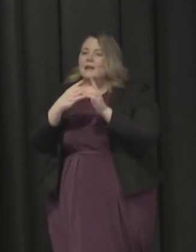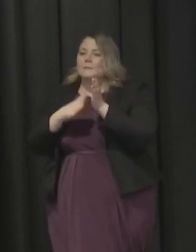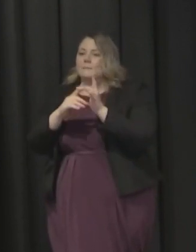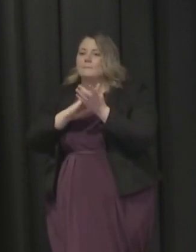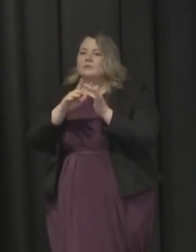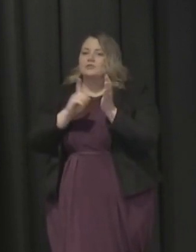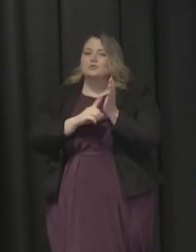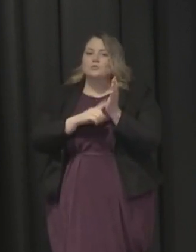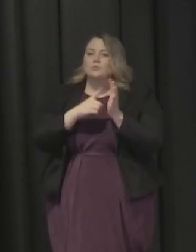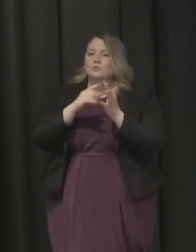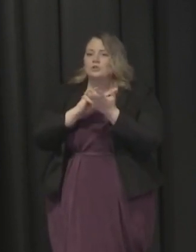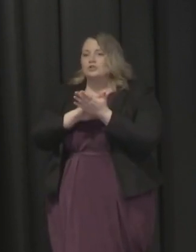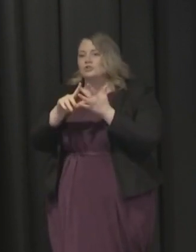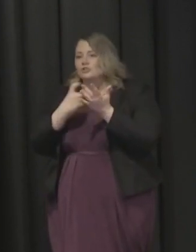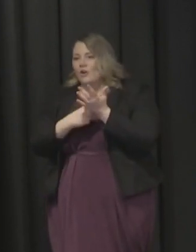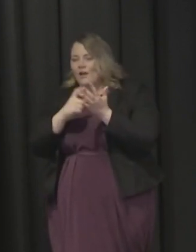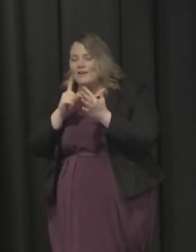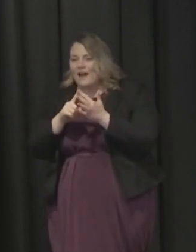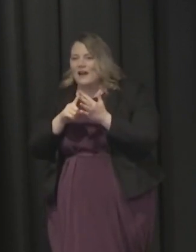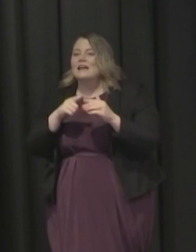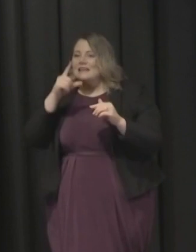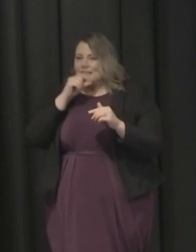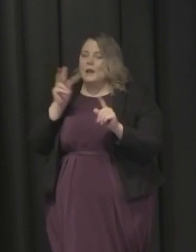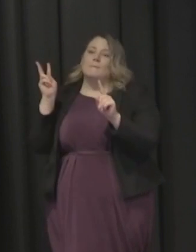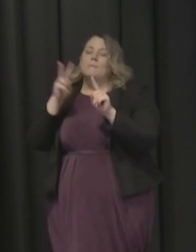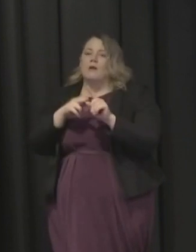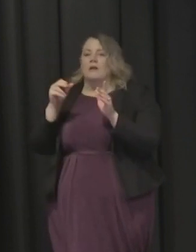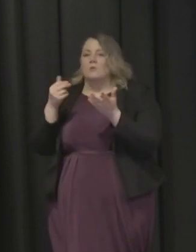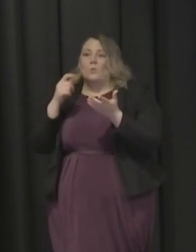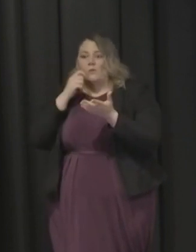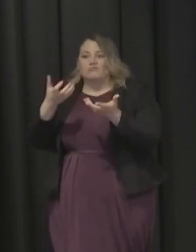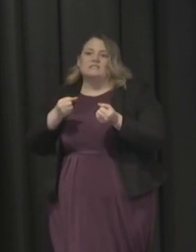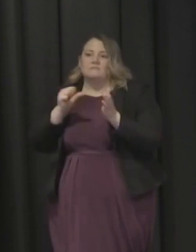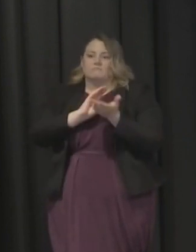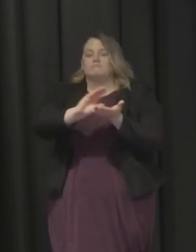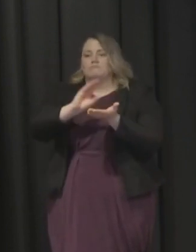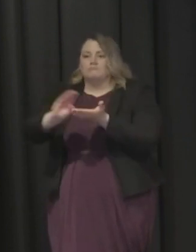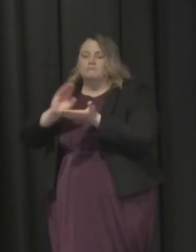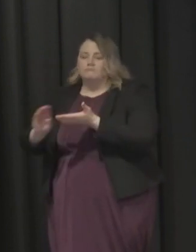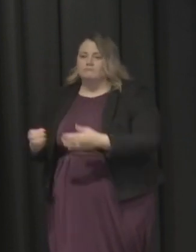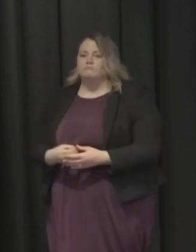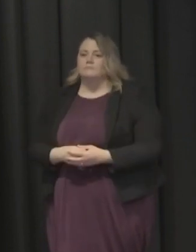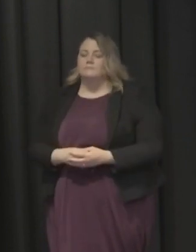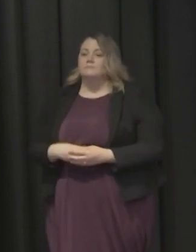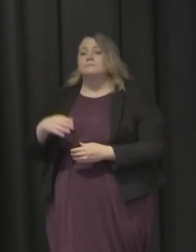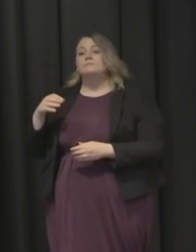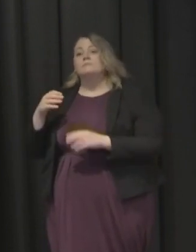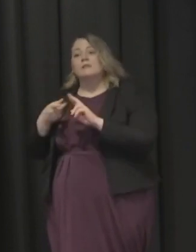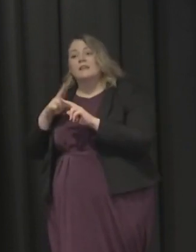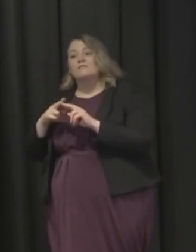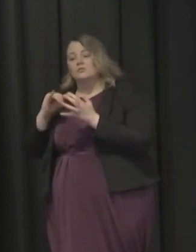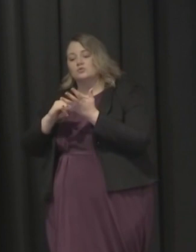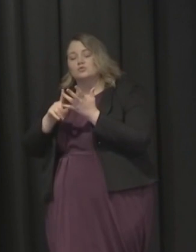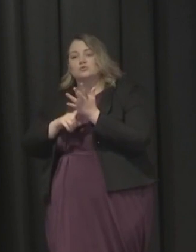$5,600 for a payroll of $650,000 to $3 million, and $8,400